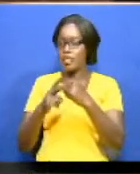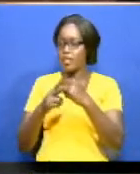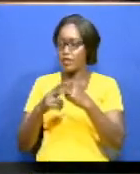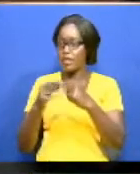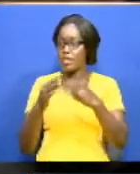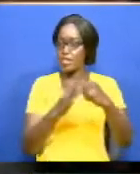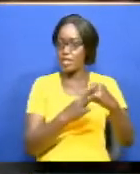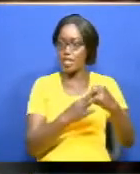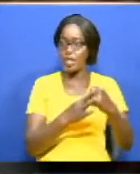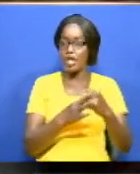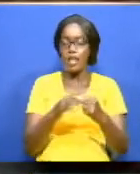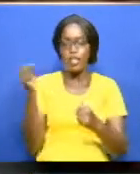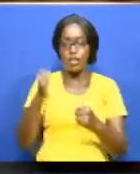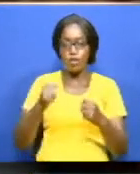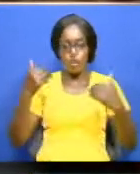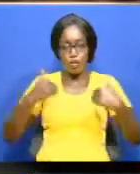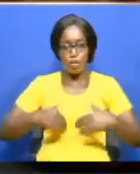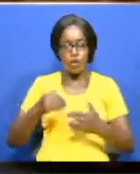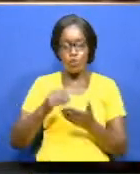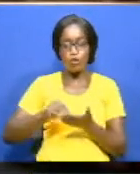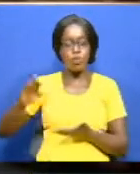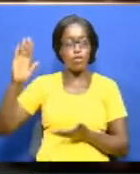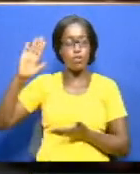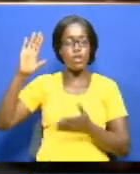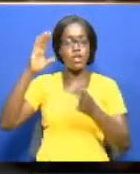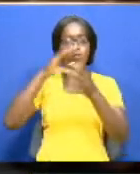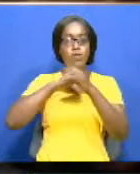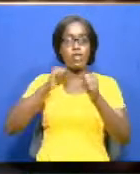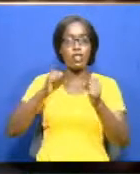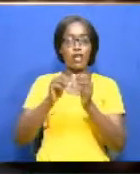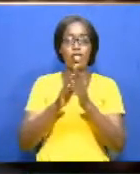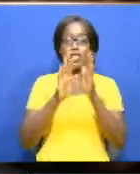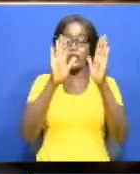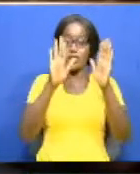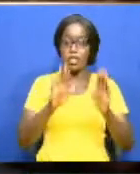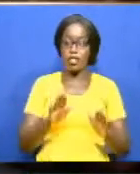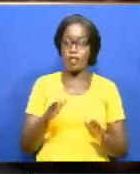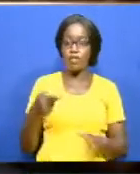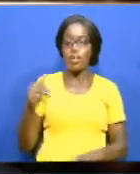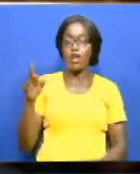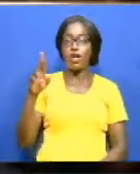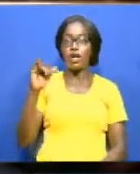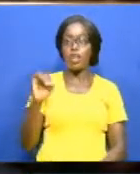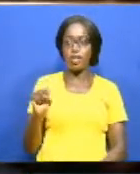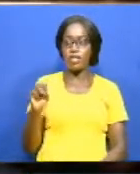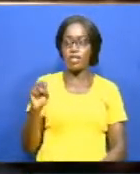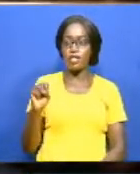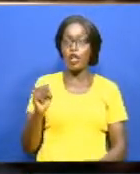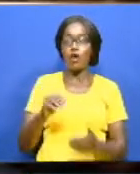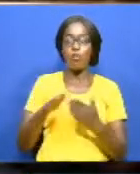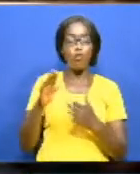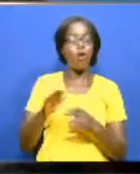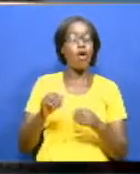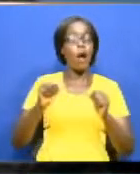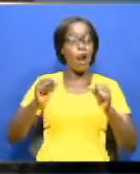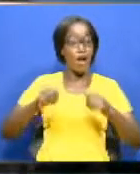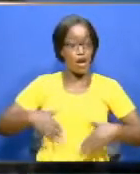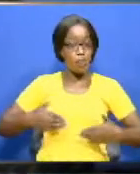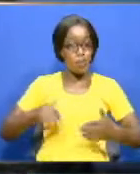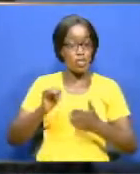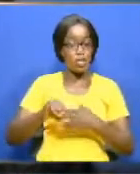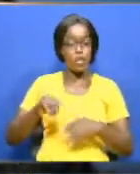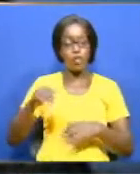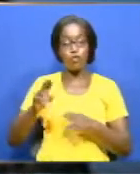person to be sworn in as president, making the potential necessity for Harris to stand in as president more likely than usual. Only two other women have